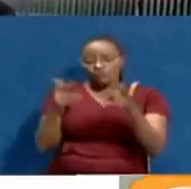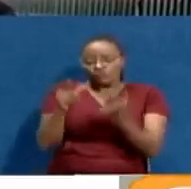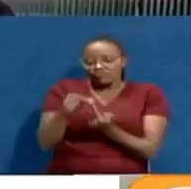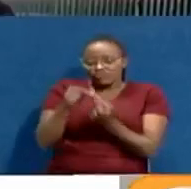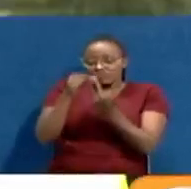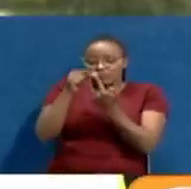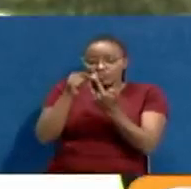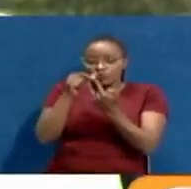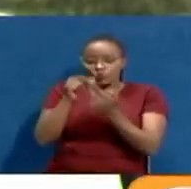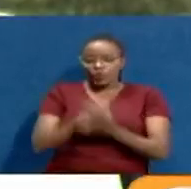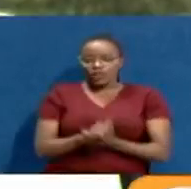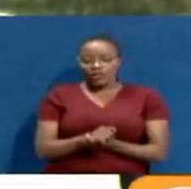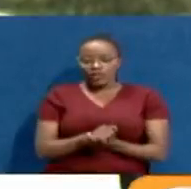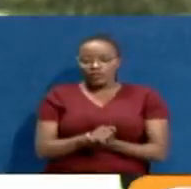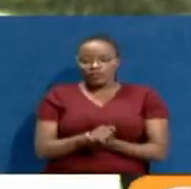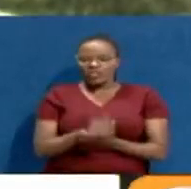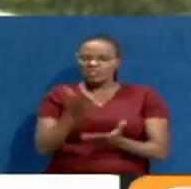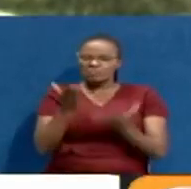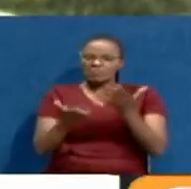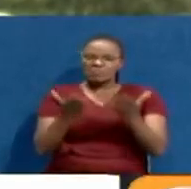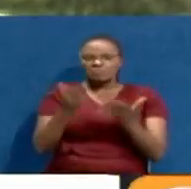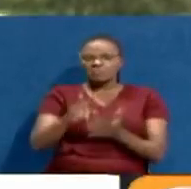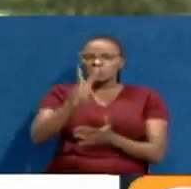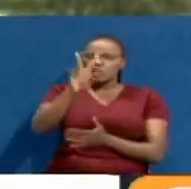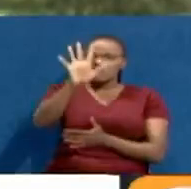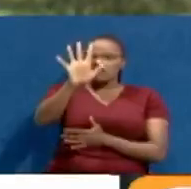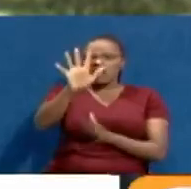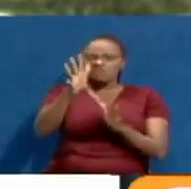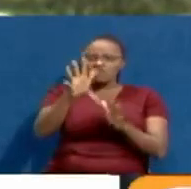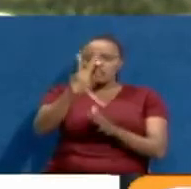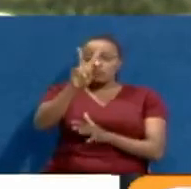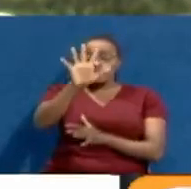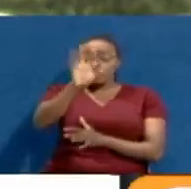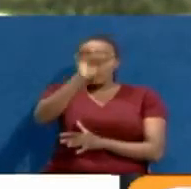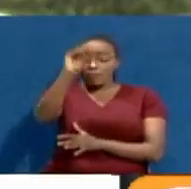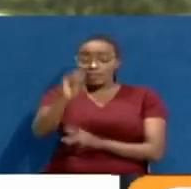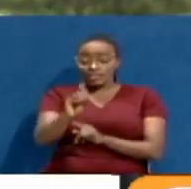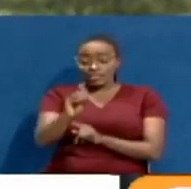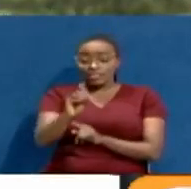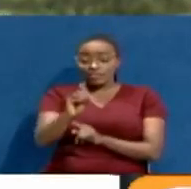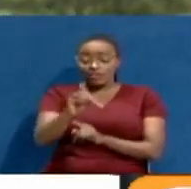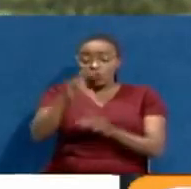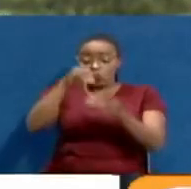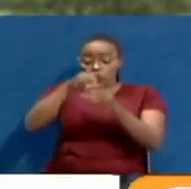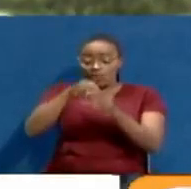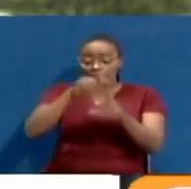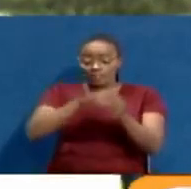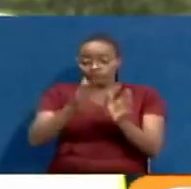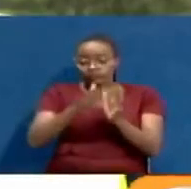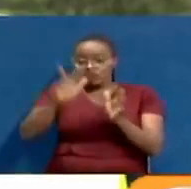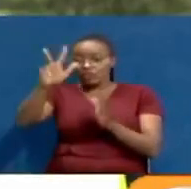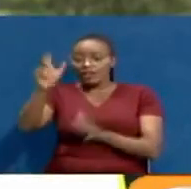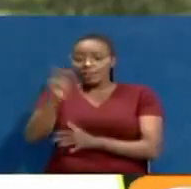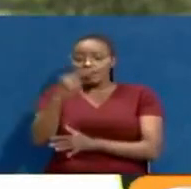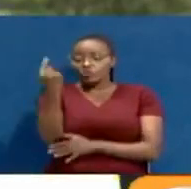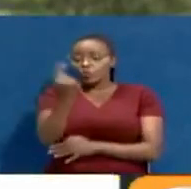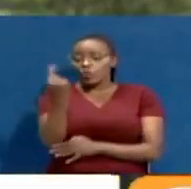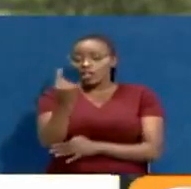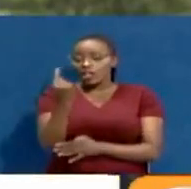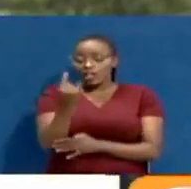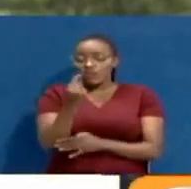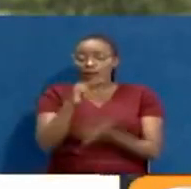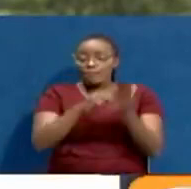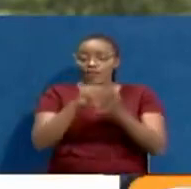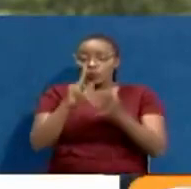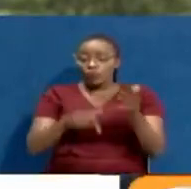kipekee. I would estimate about 25% within a period of about 3 months only.